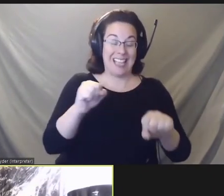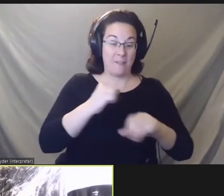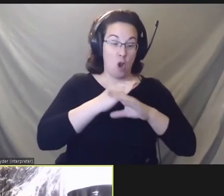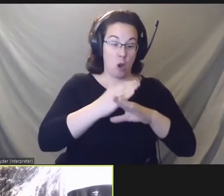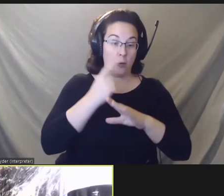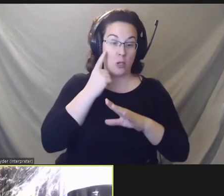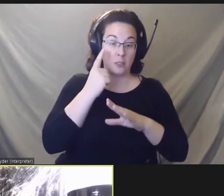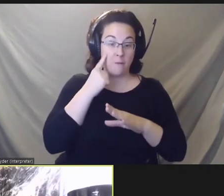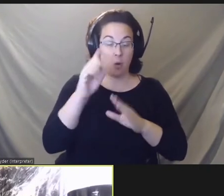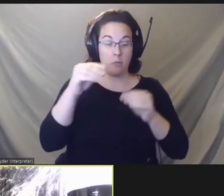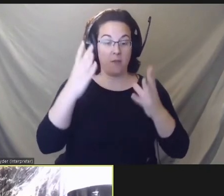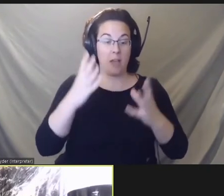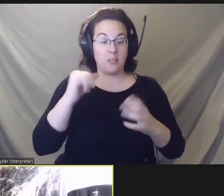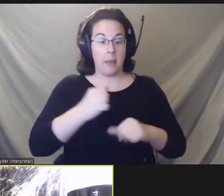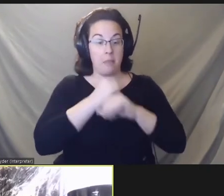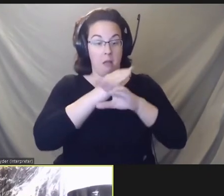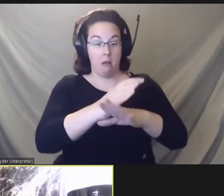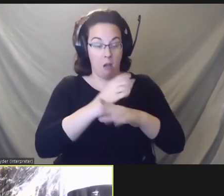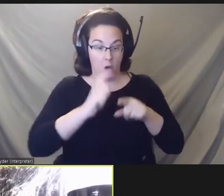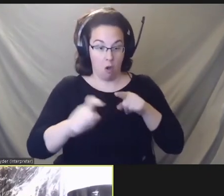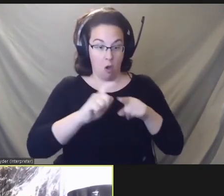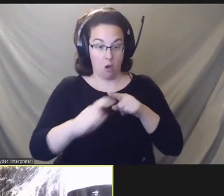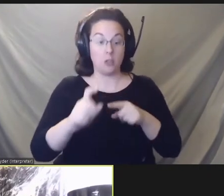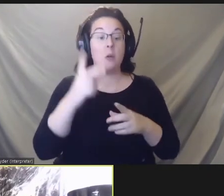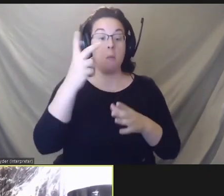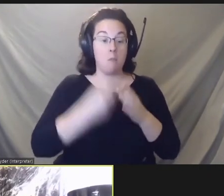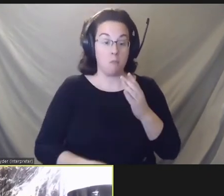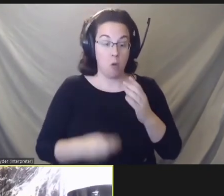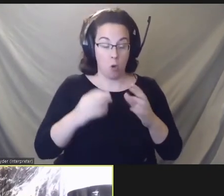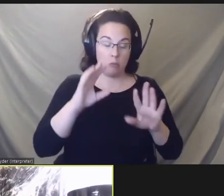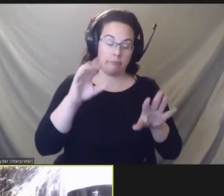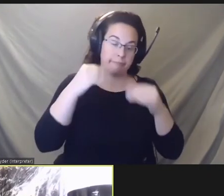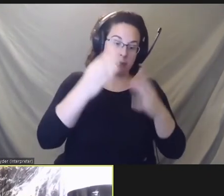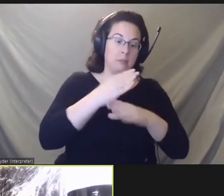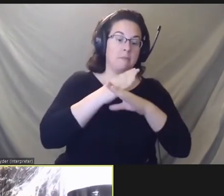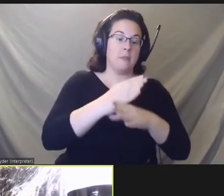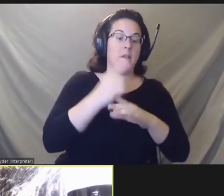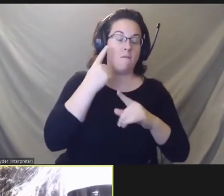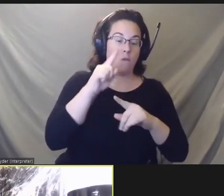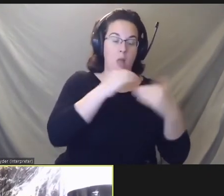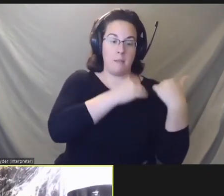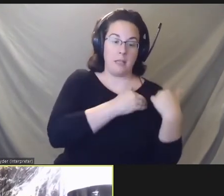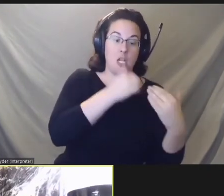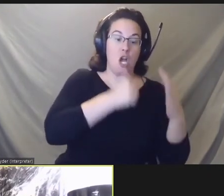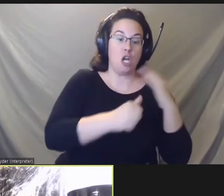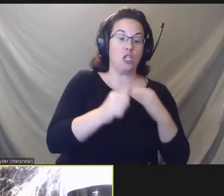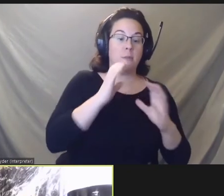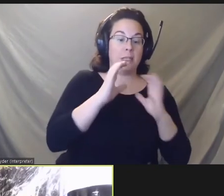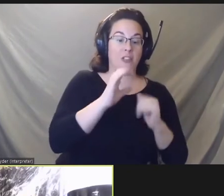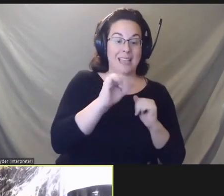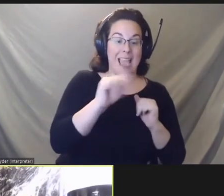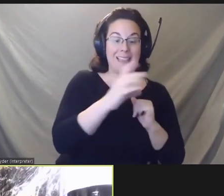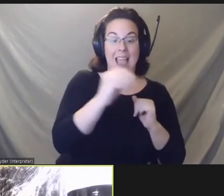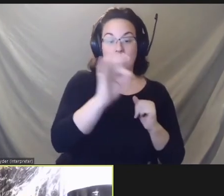calls. Both of these safe harbors provide protection from liability under the Communications Act and the Commission's